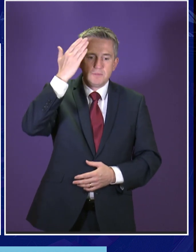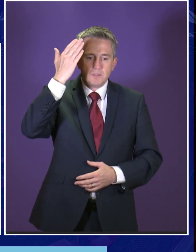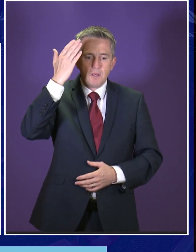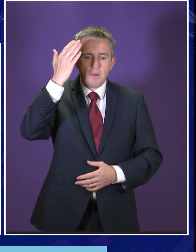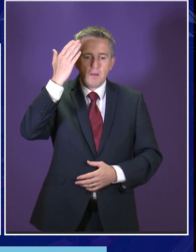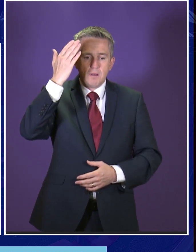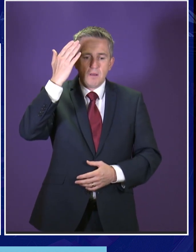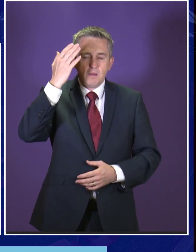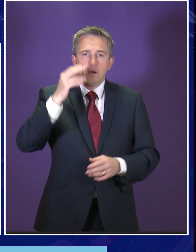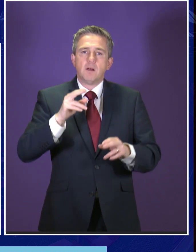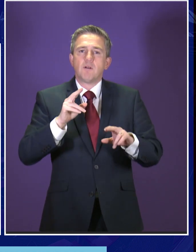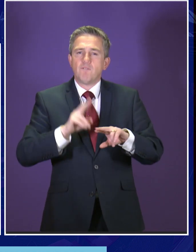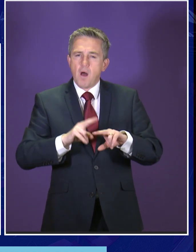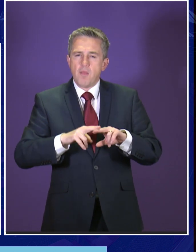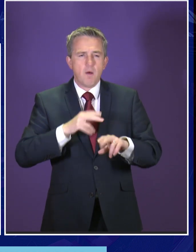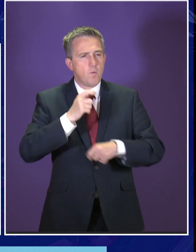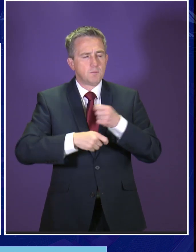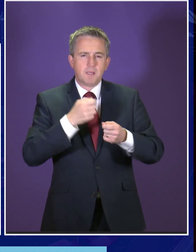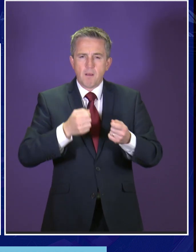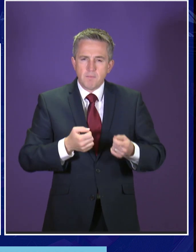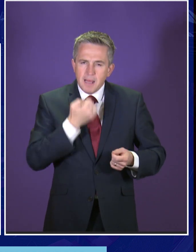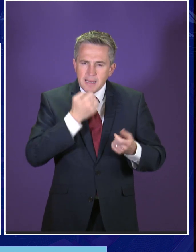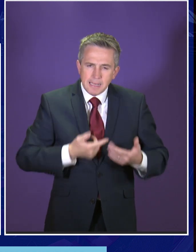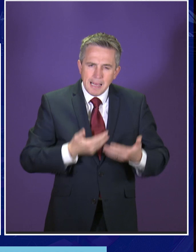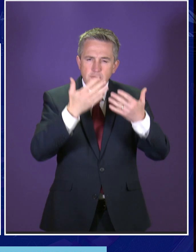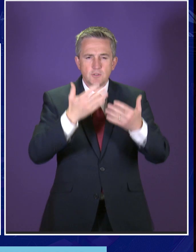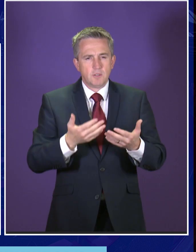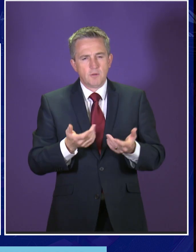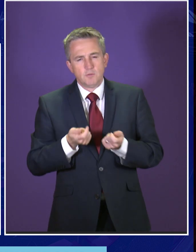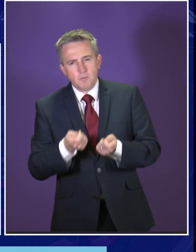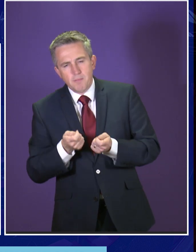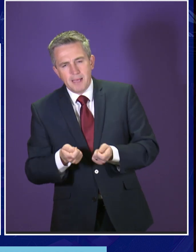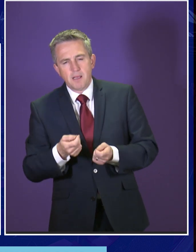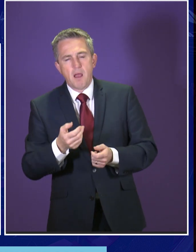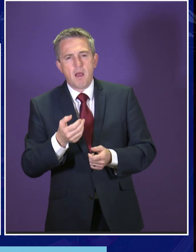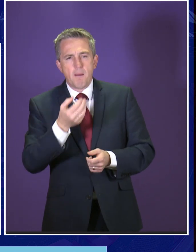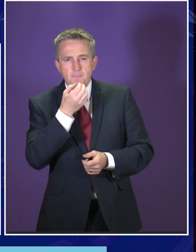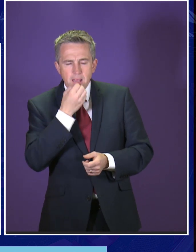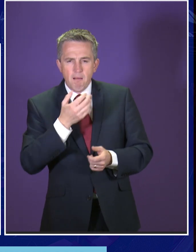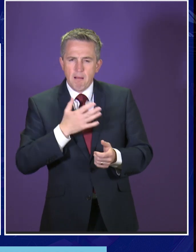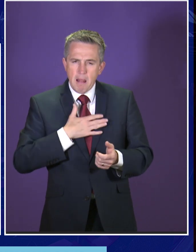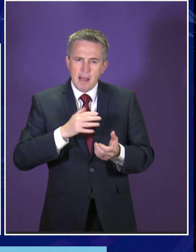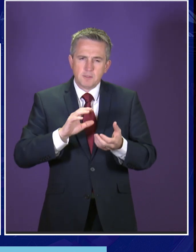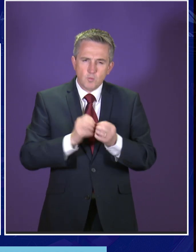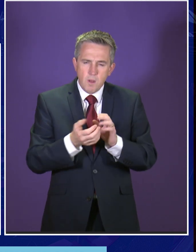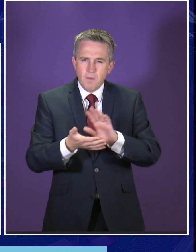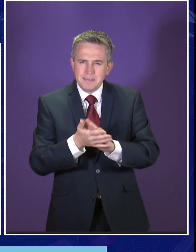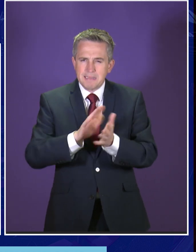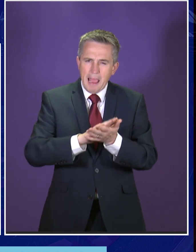he wanted to do accountancy, and he wanted to open a restaurant. He loved his working with hands and